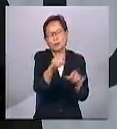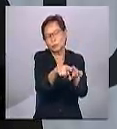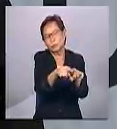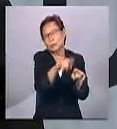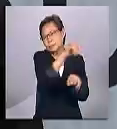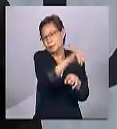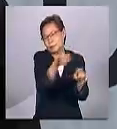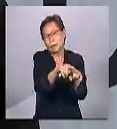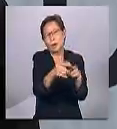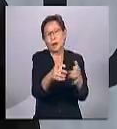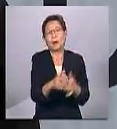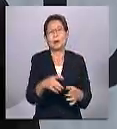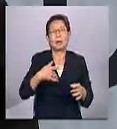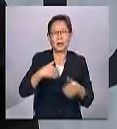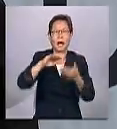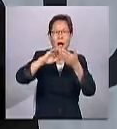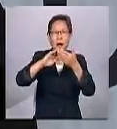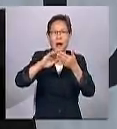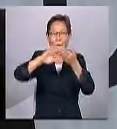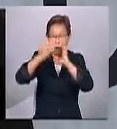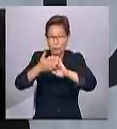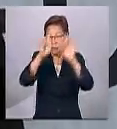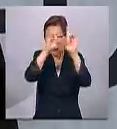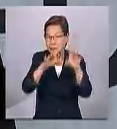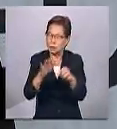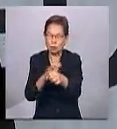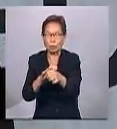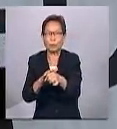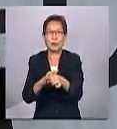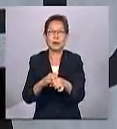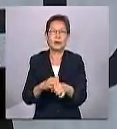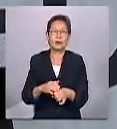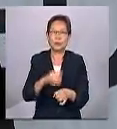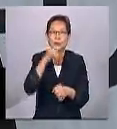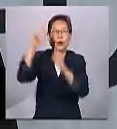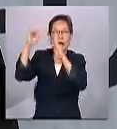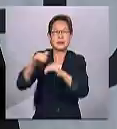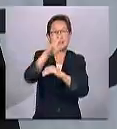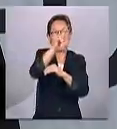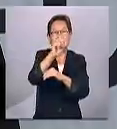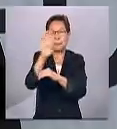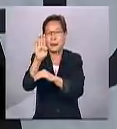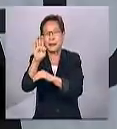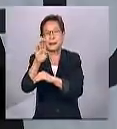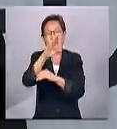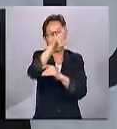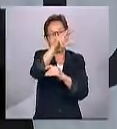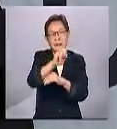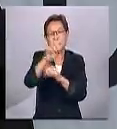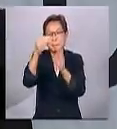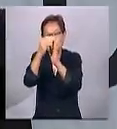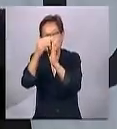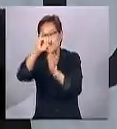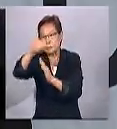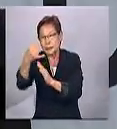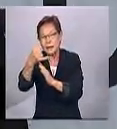community, our testing is adequate. We do not expect to test 30 million of our population, but at least this is a sample